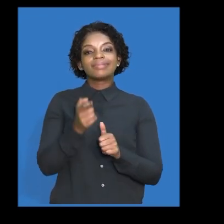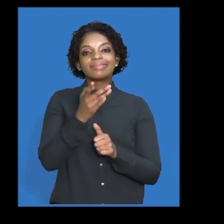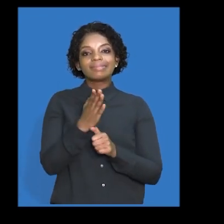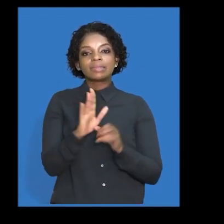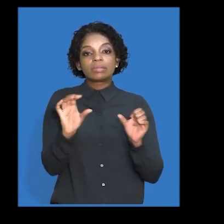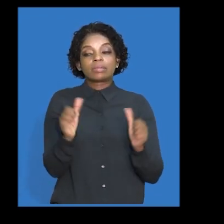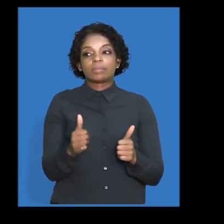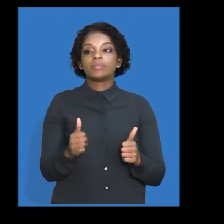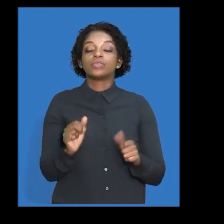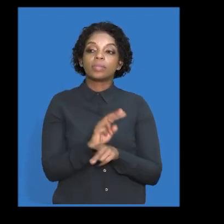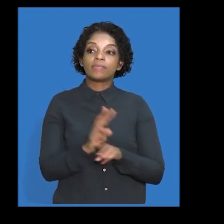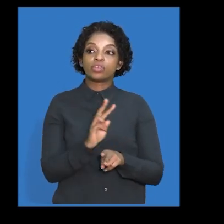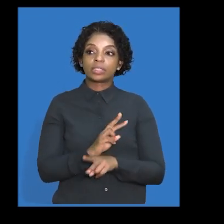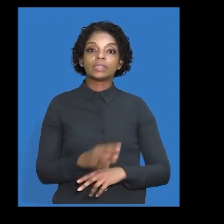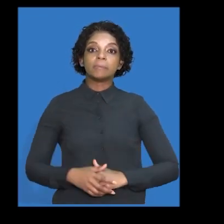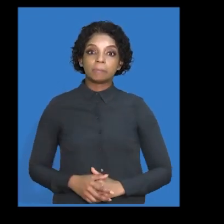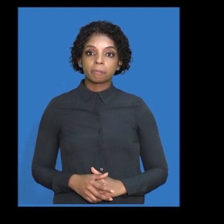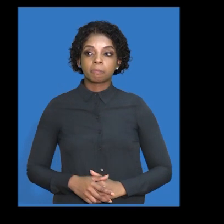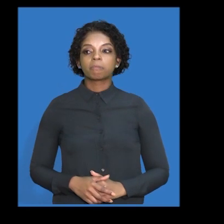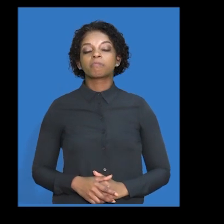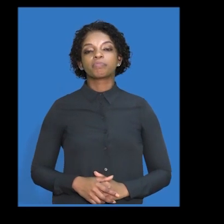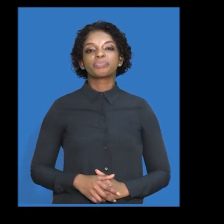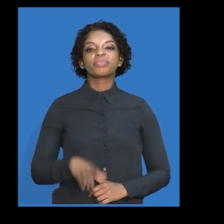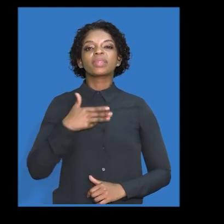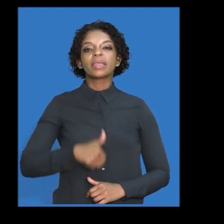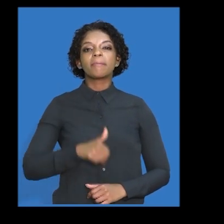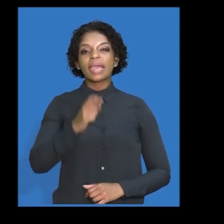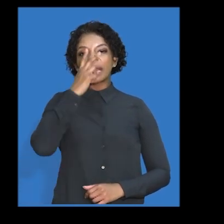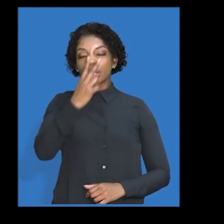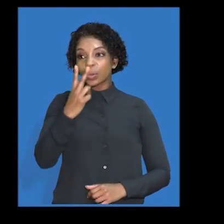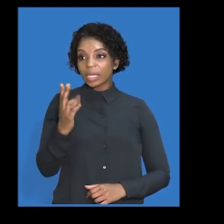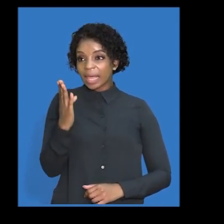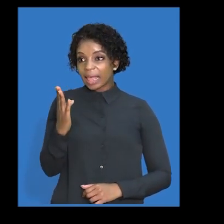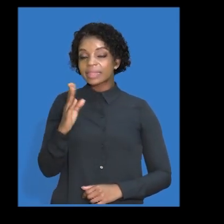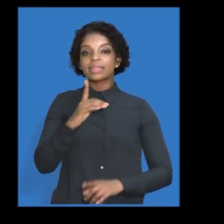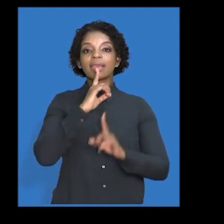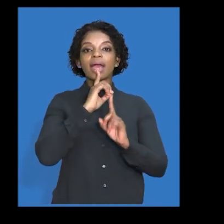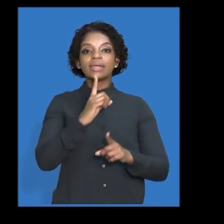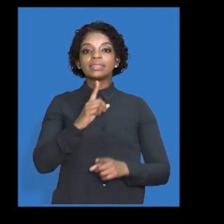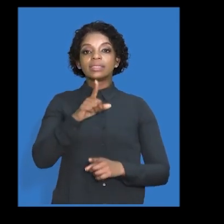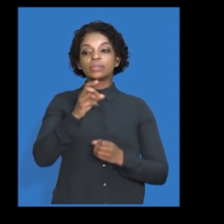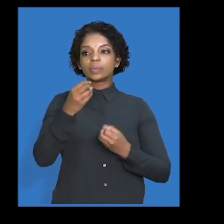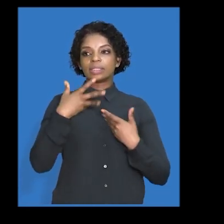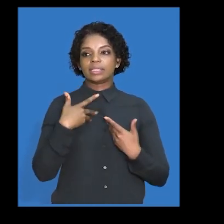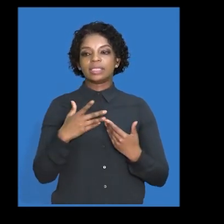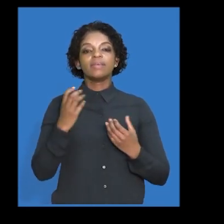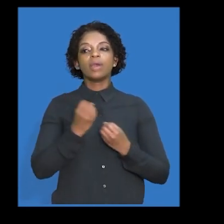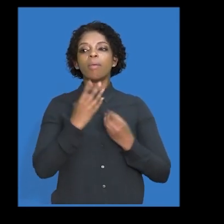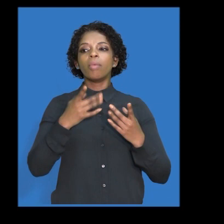or charismatic. So if I look at a lot of the answers that you guys give, a lot of you guys went